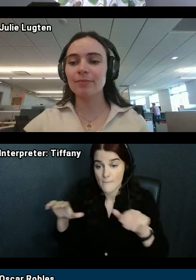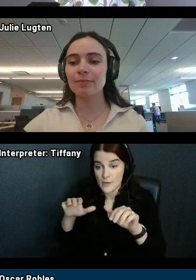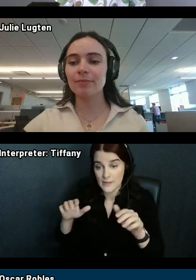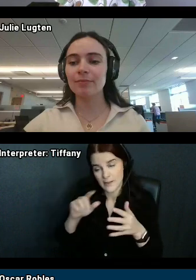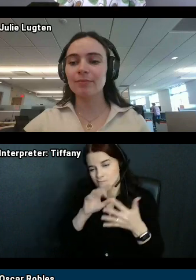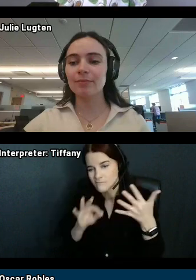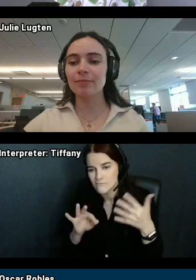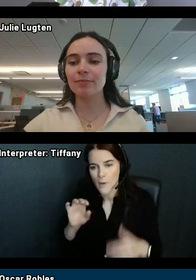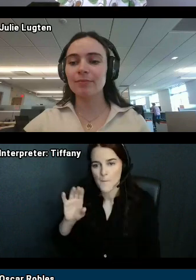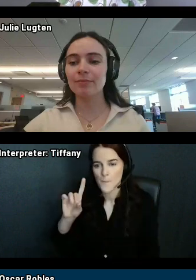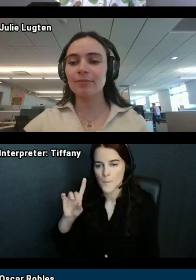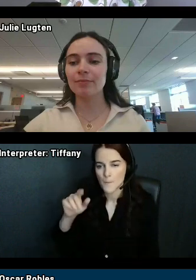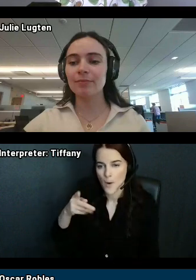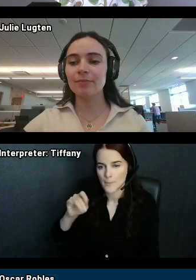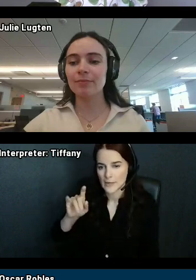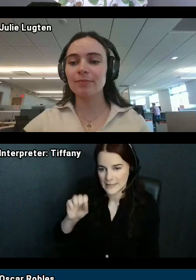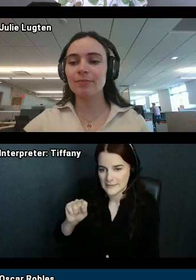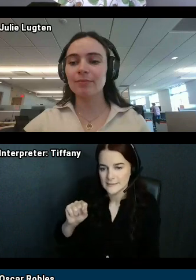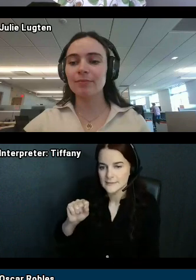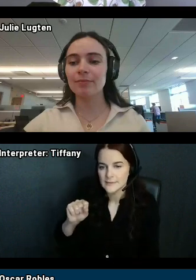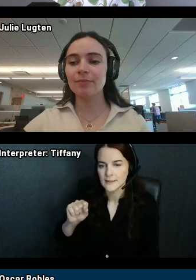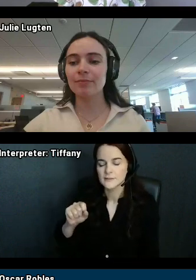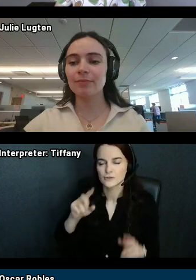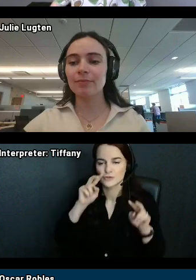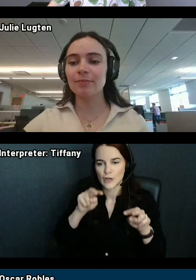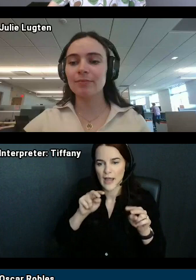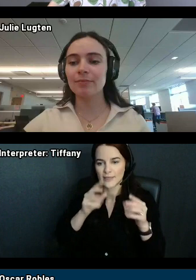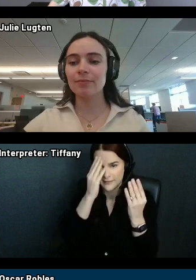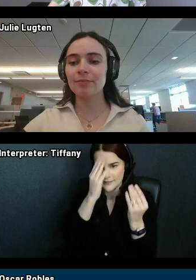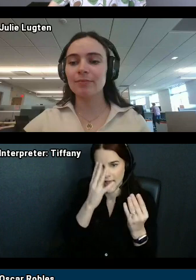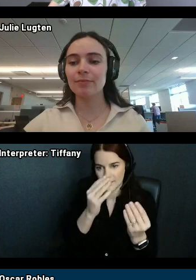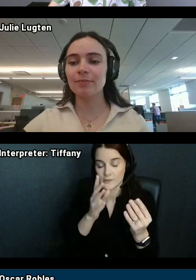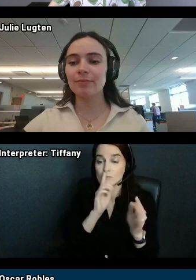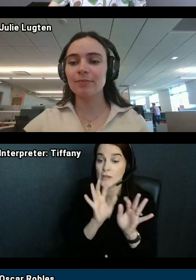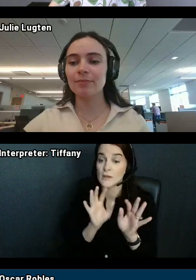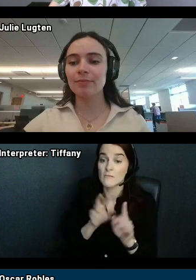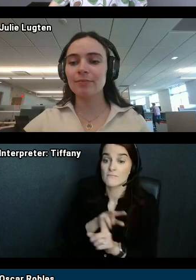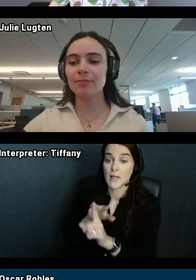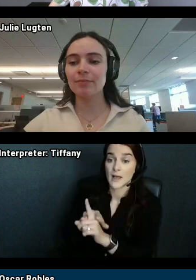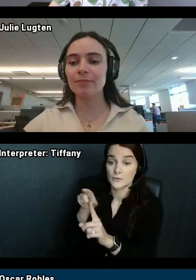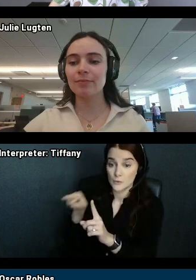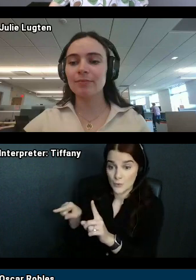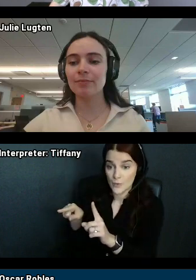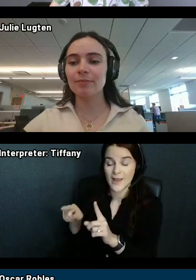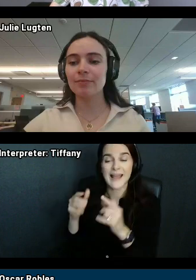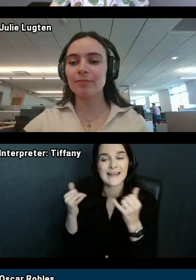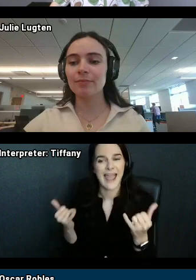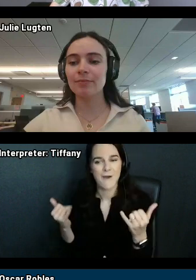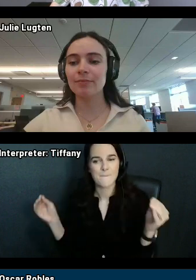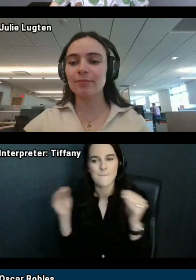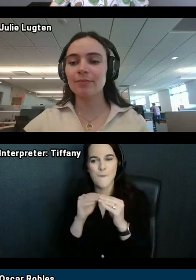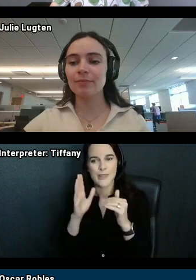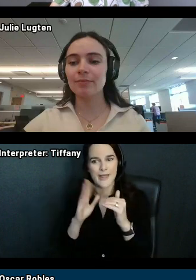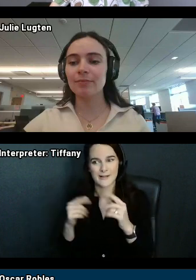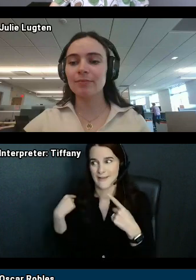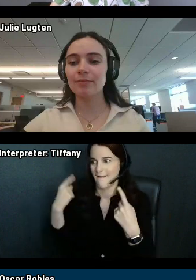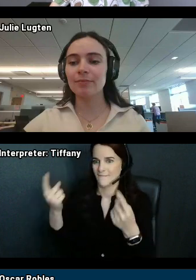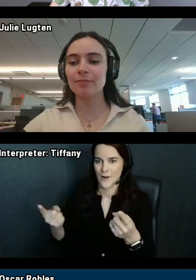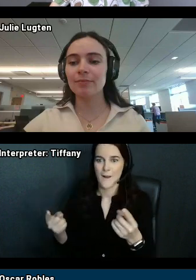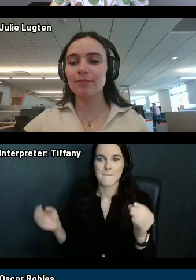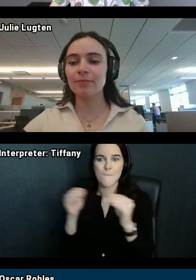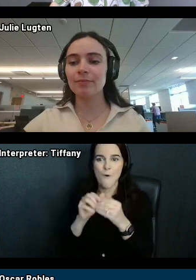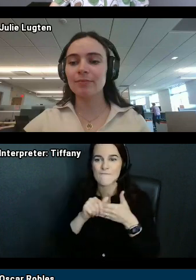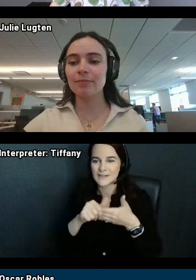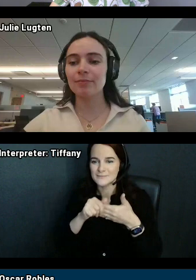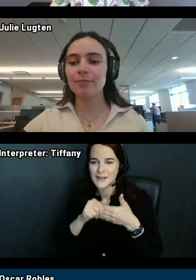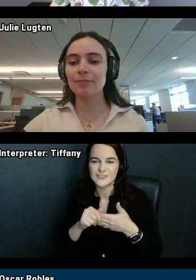you. And now more than ever, there's more flexibility to adjust the user interface so the data